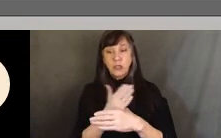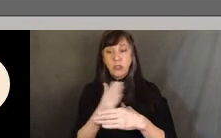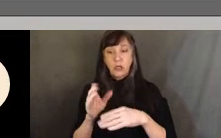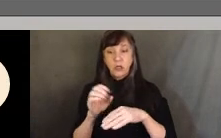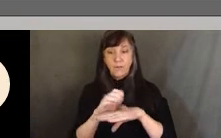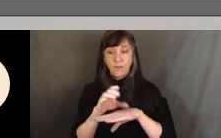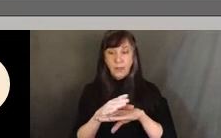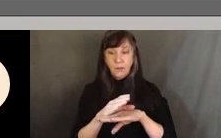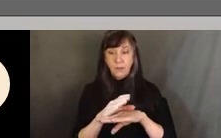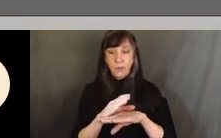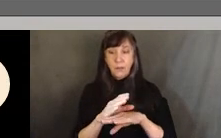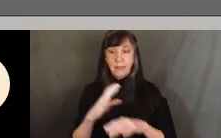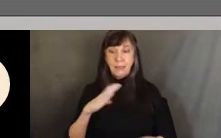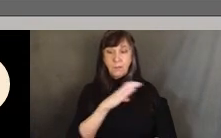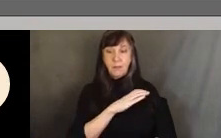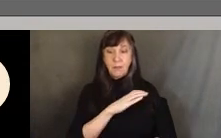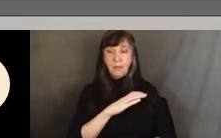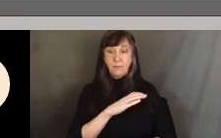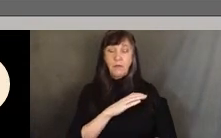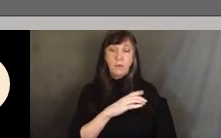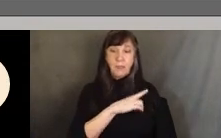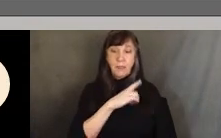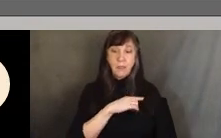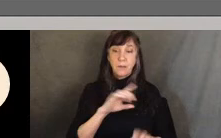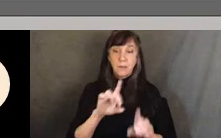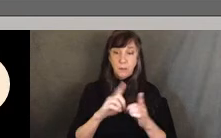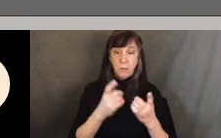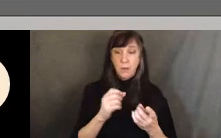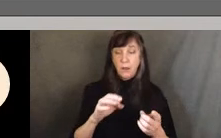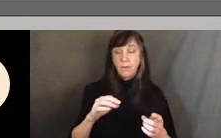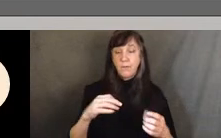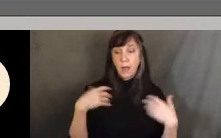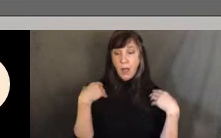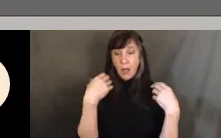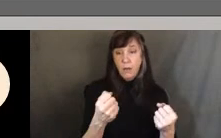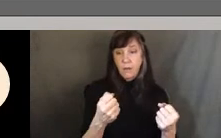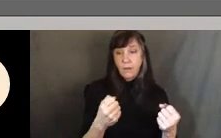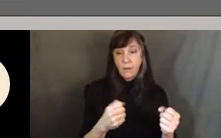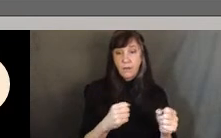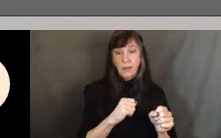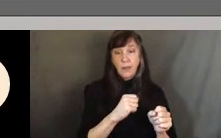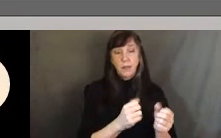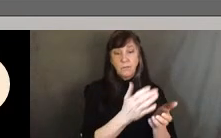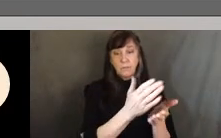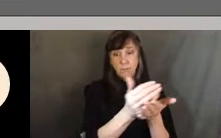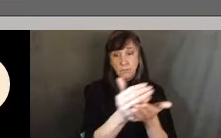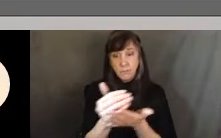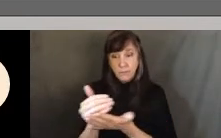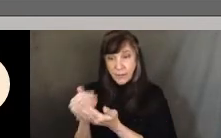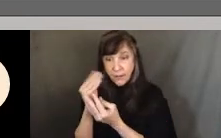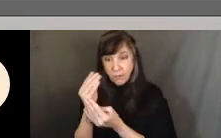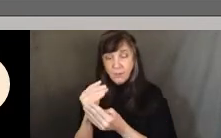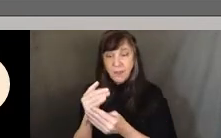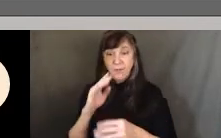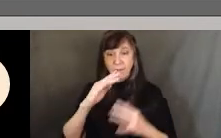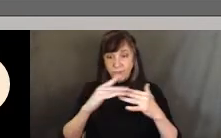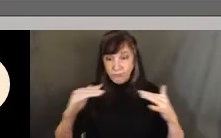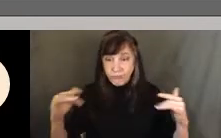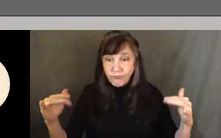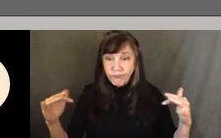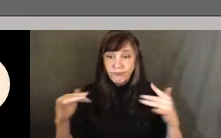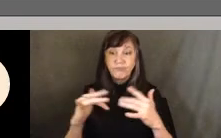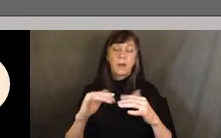Health they got individuals from all across the city, very diverse backgrounds, to represent different